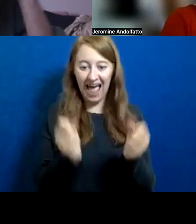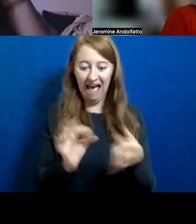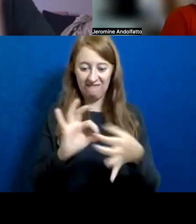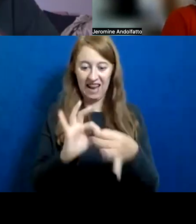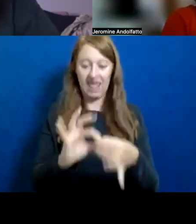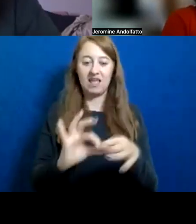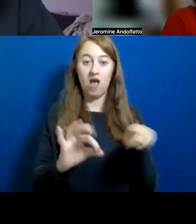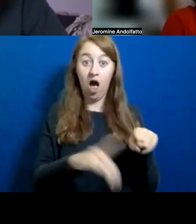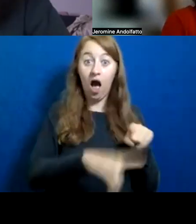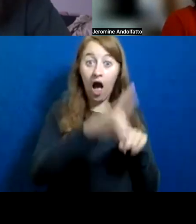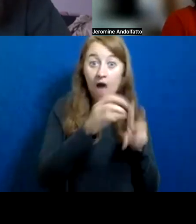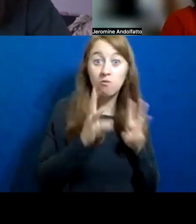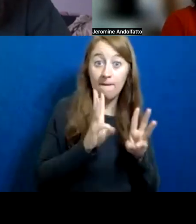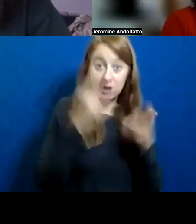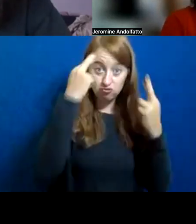government